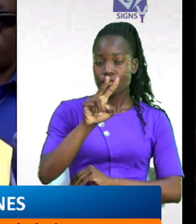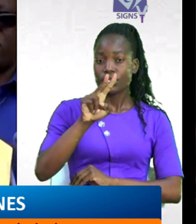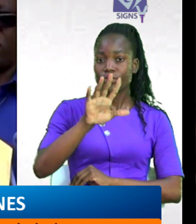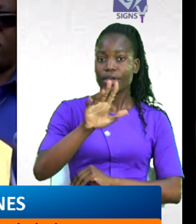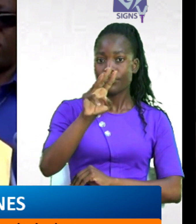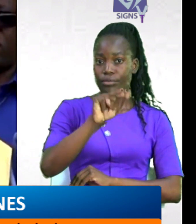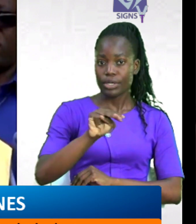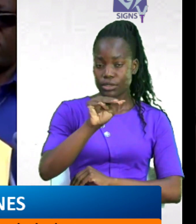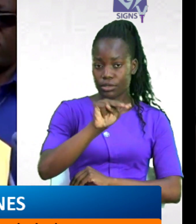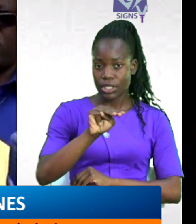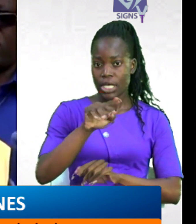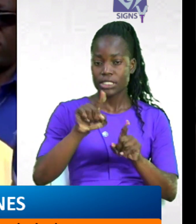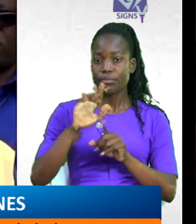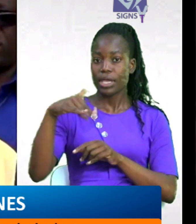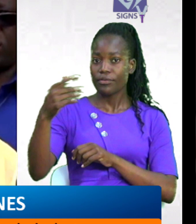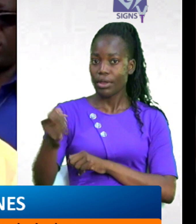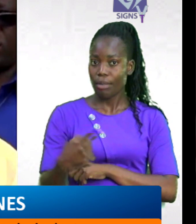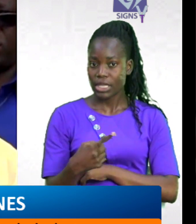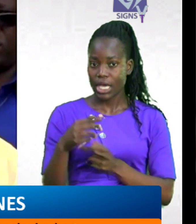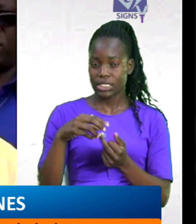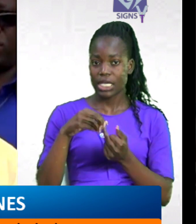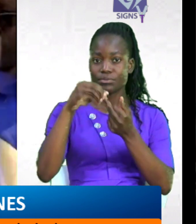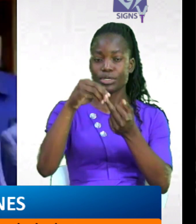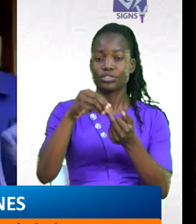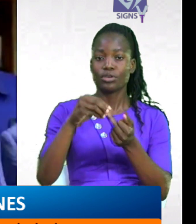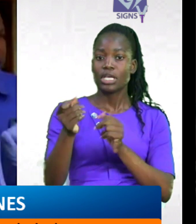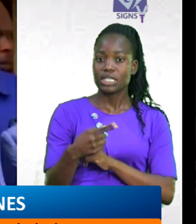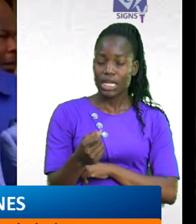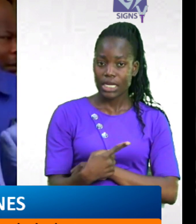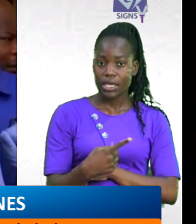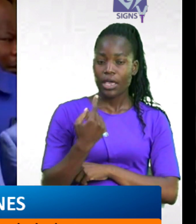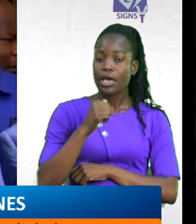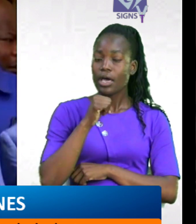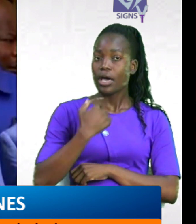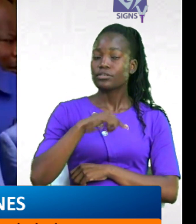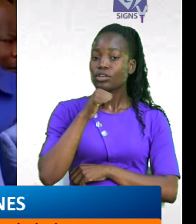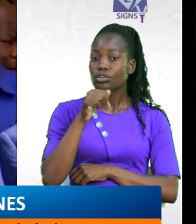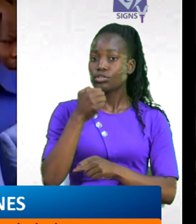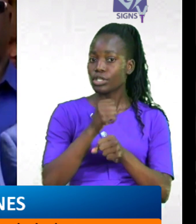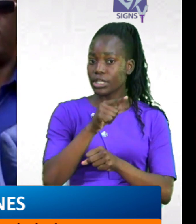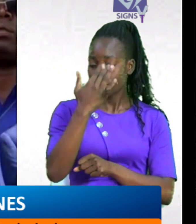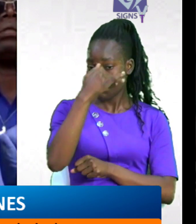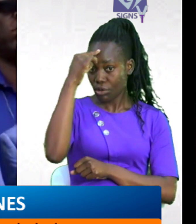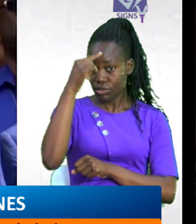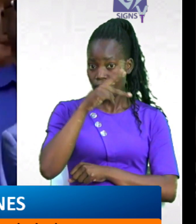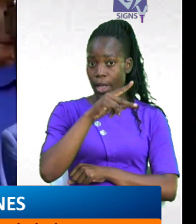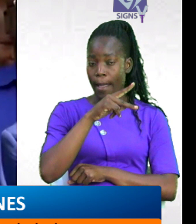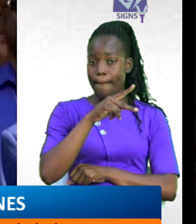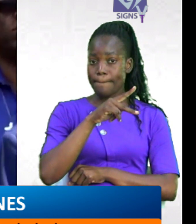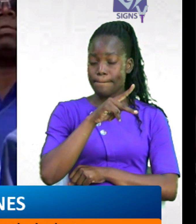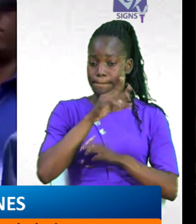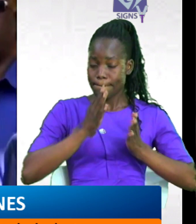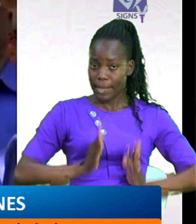It's only in Nyamira where an ECD teacher is paid 25 million